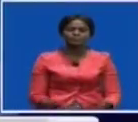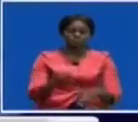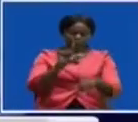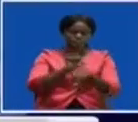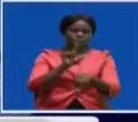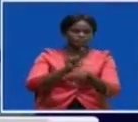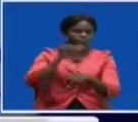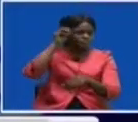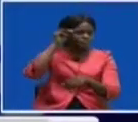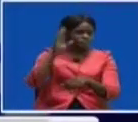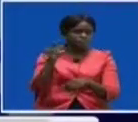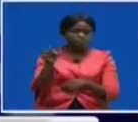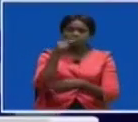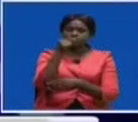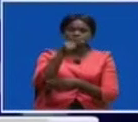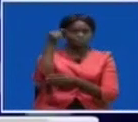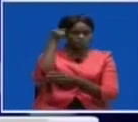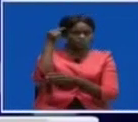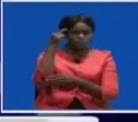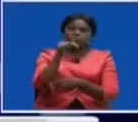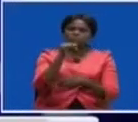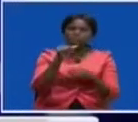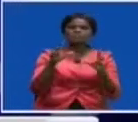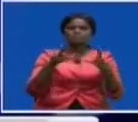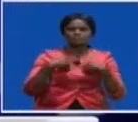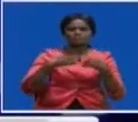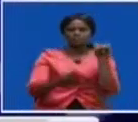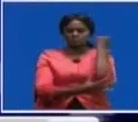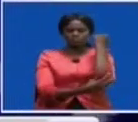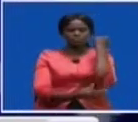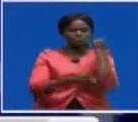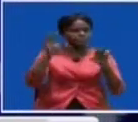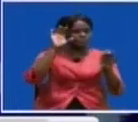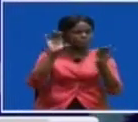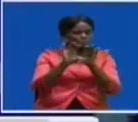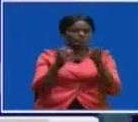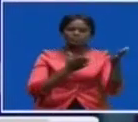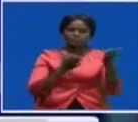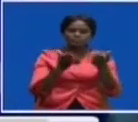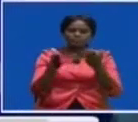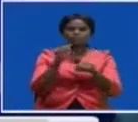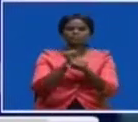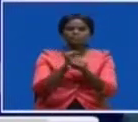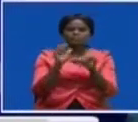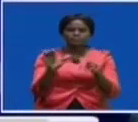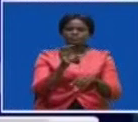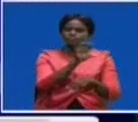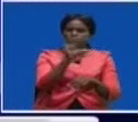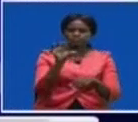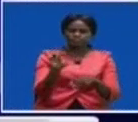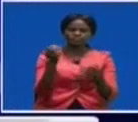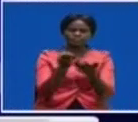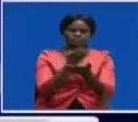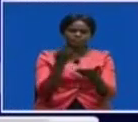Labour Minister Joyce says government will not entertain poor conditions of service for workers in various sectors of the